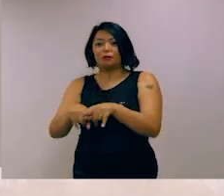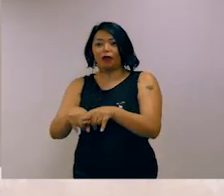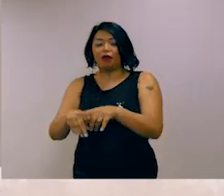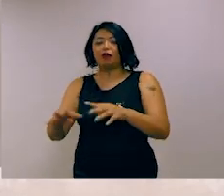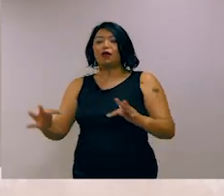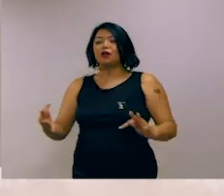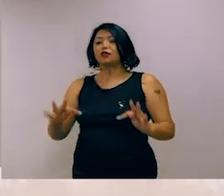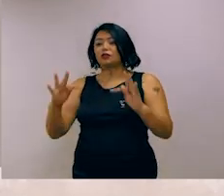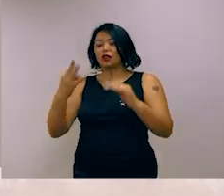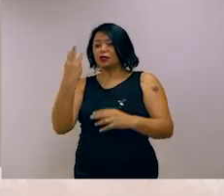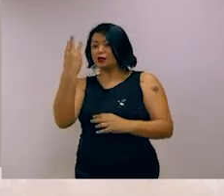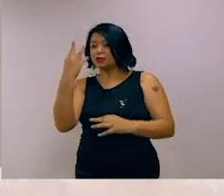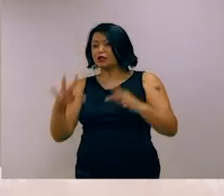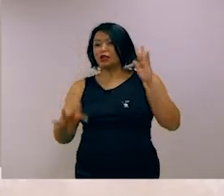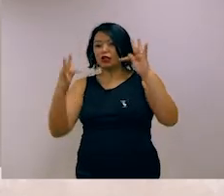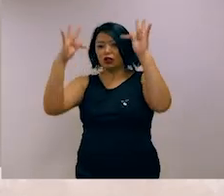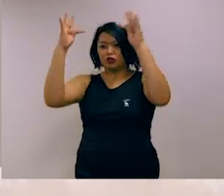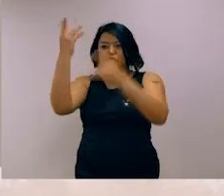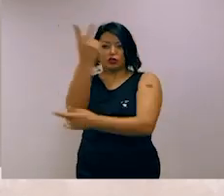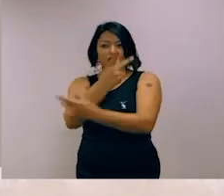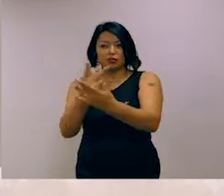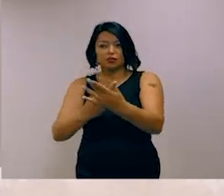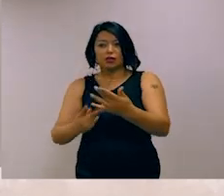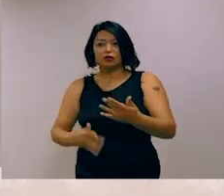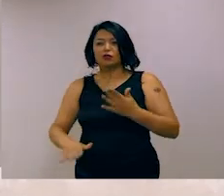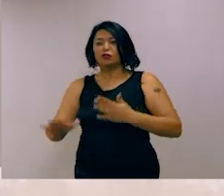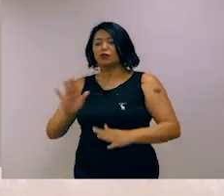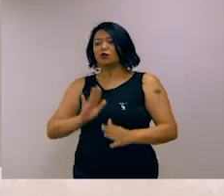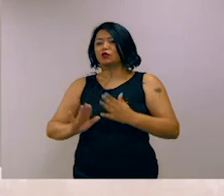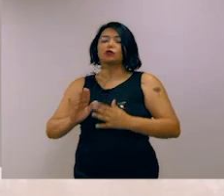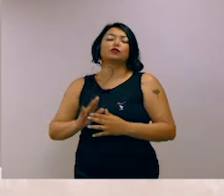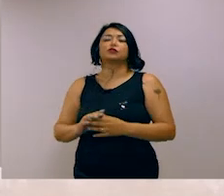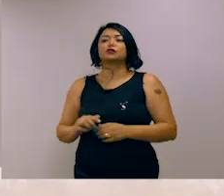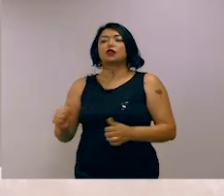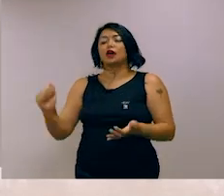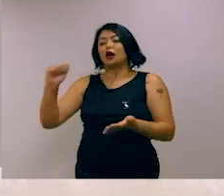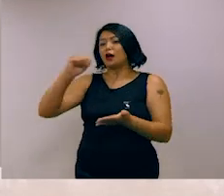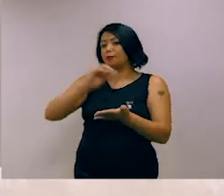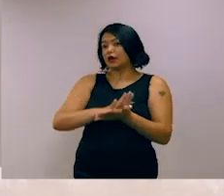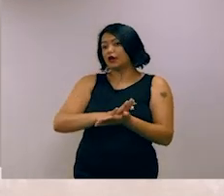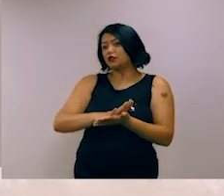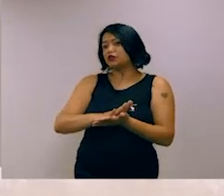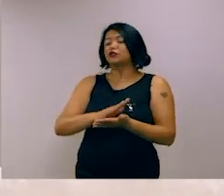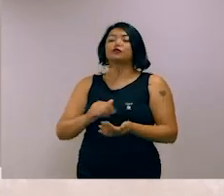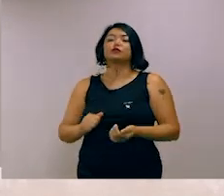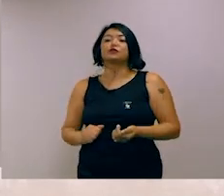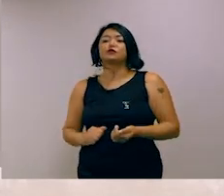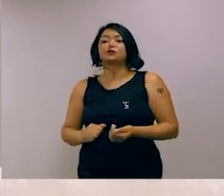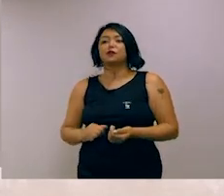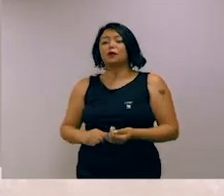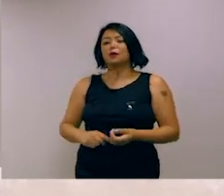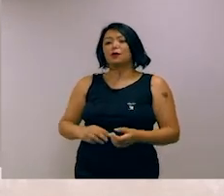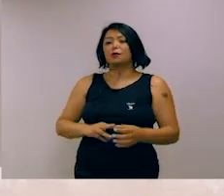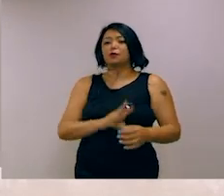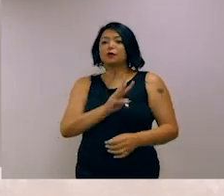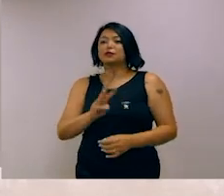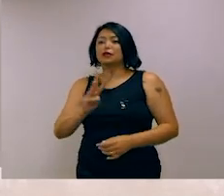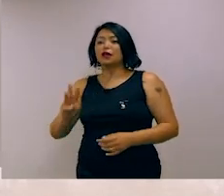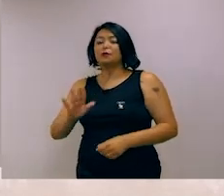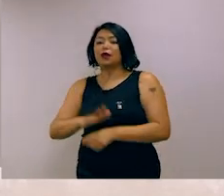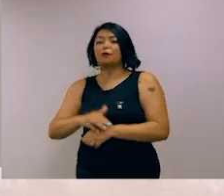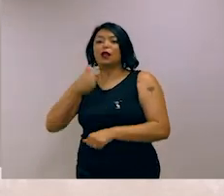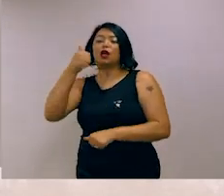of making customized apps, websites, whatever is needed to run our experiment and to create